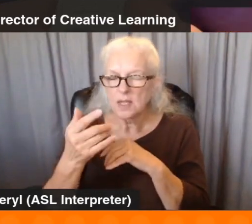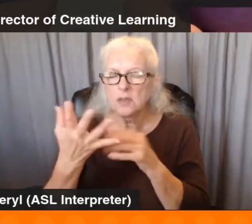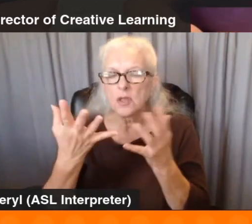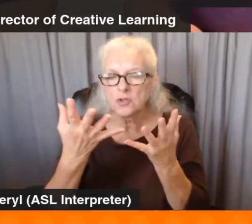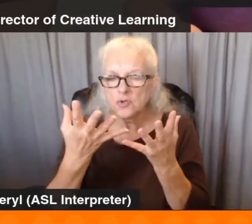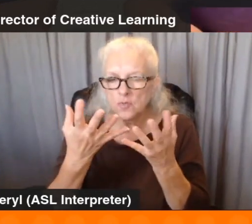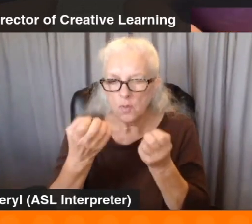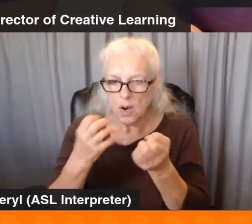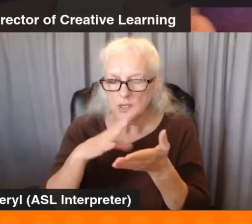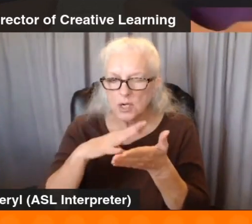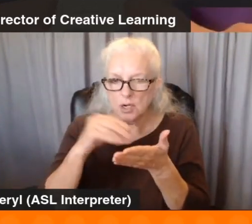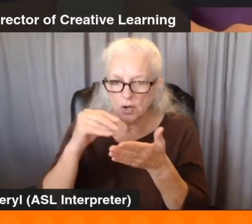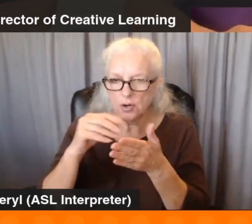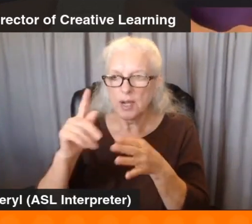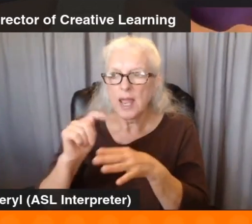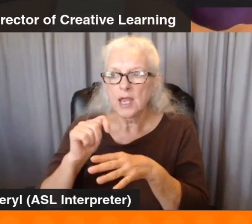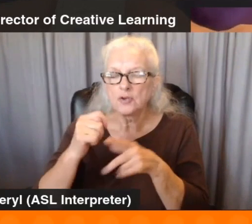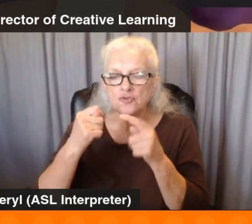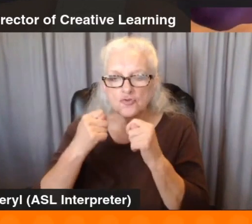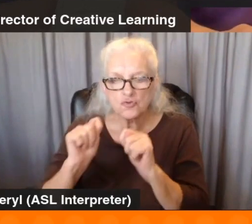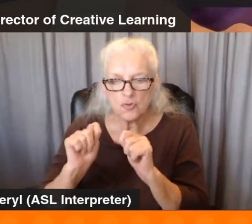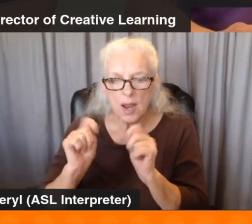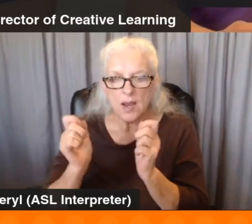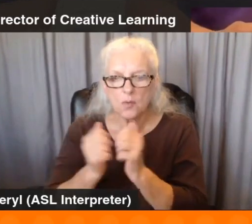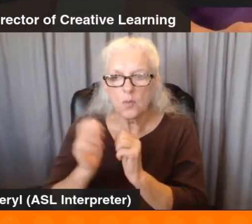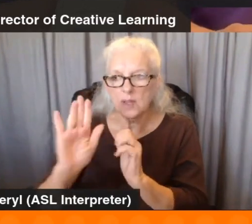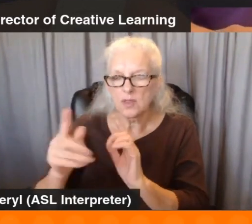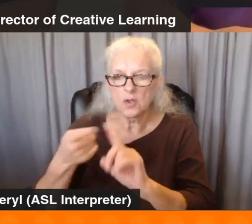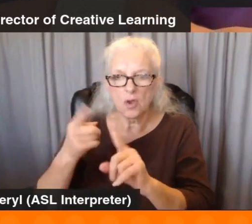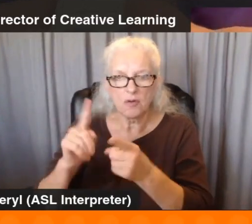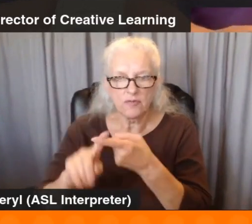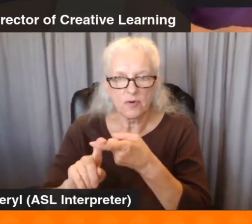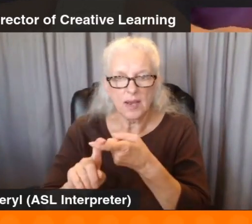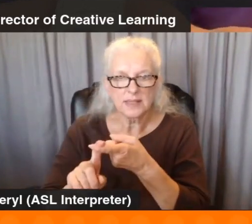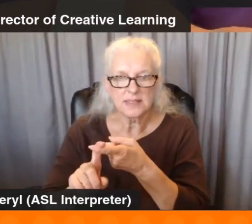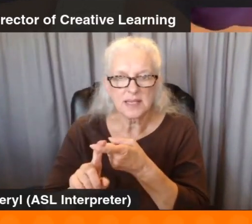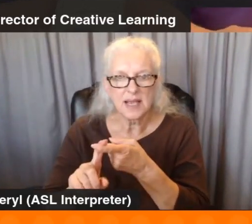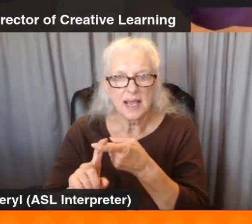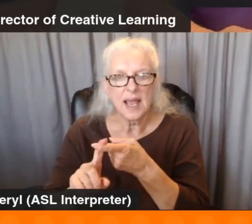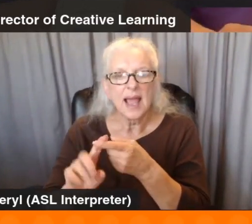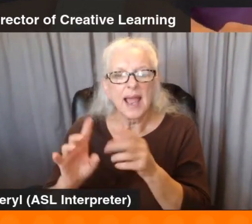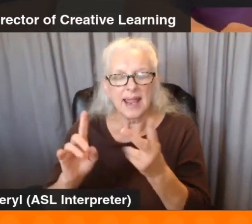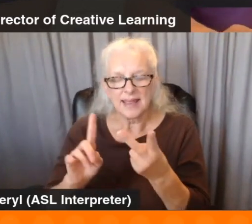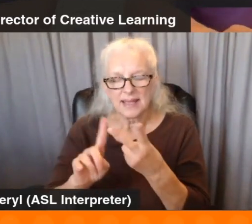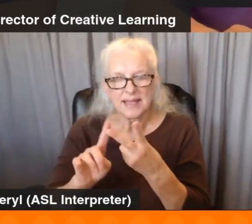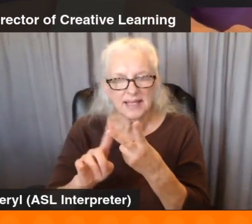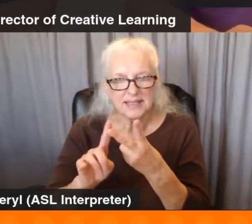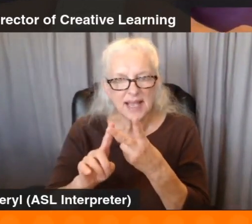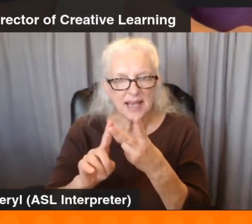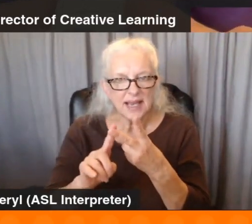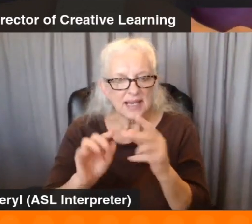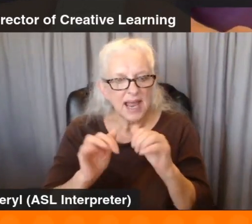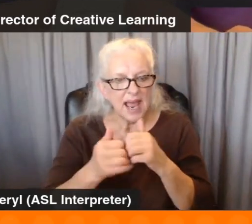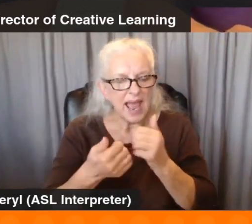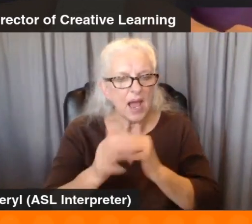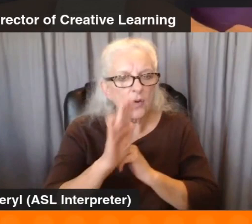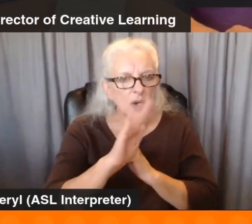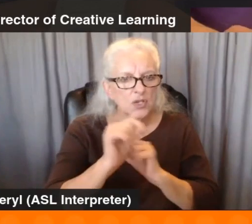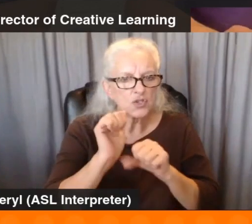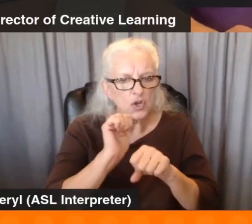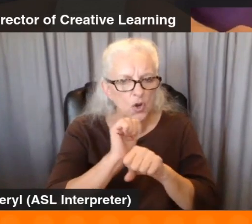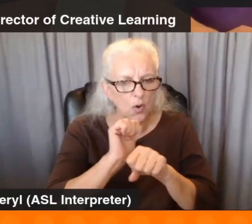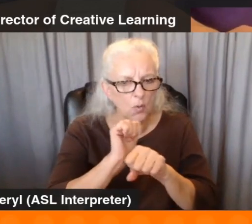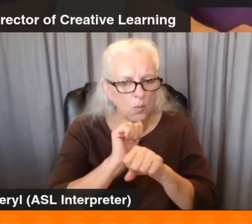What do you want to share with a friend? The other that really stood out to me as well is, how is the work you're doing with learners different or similar to